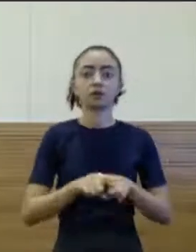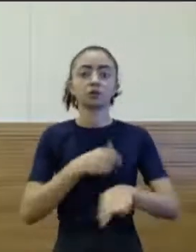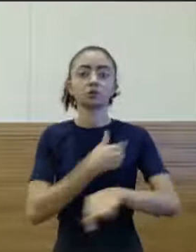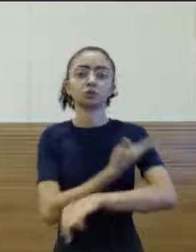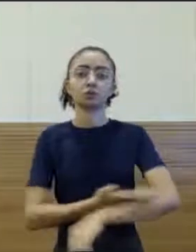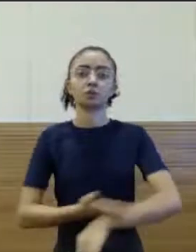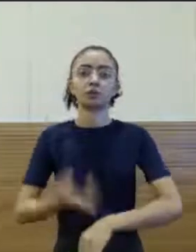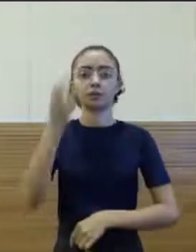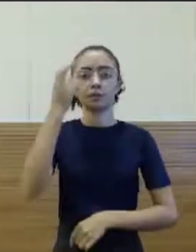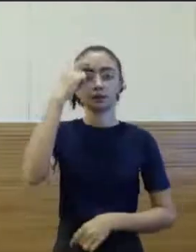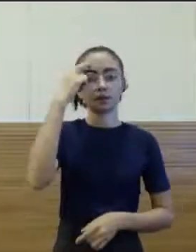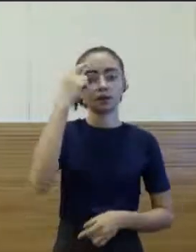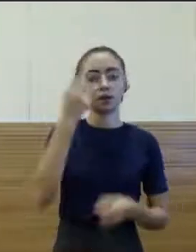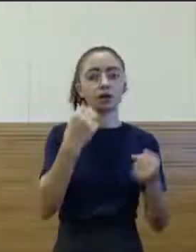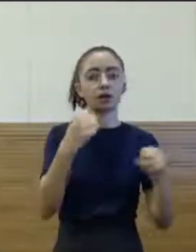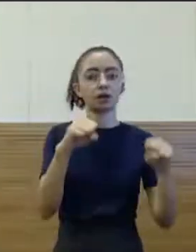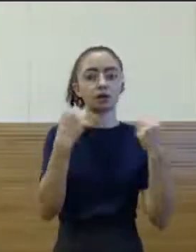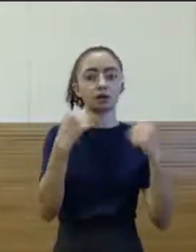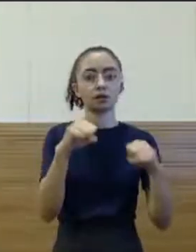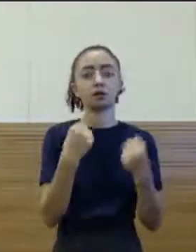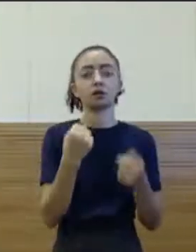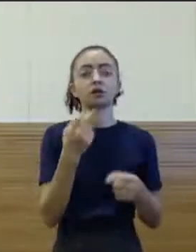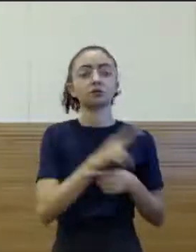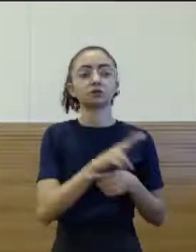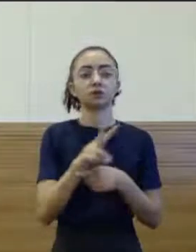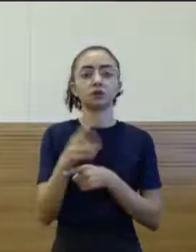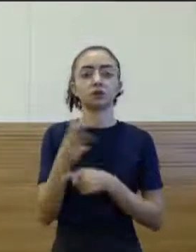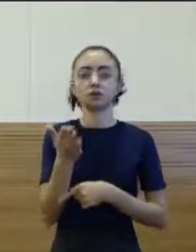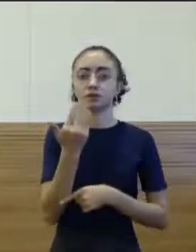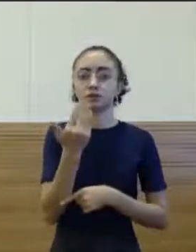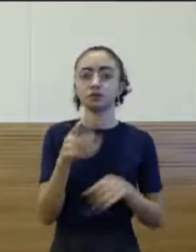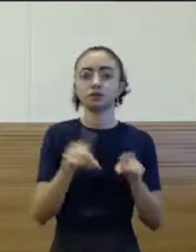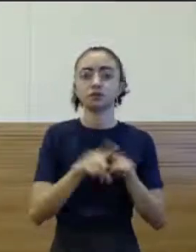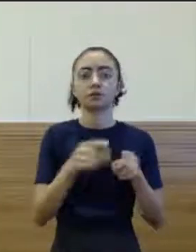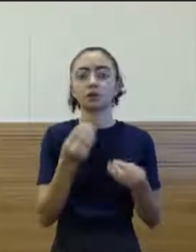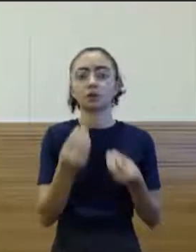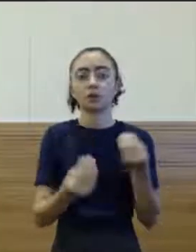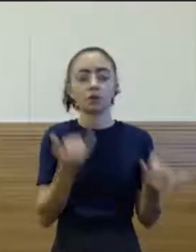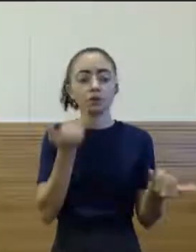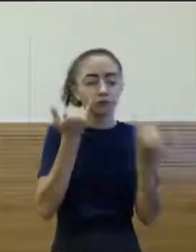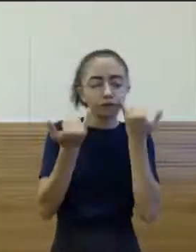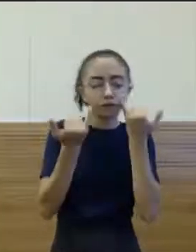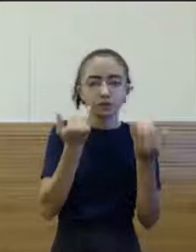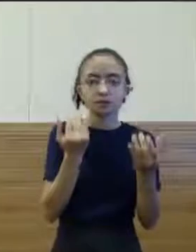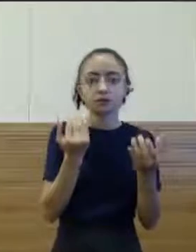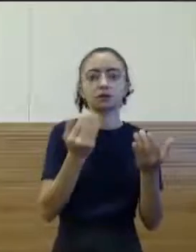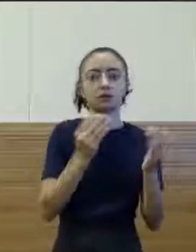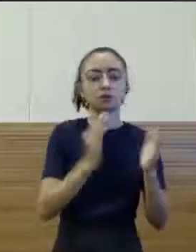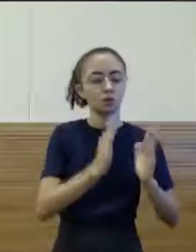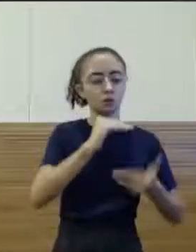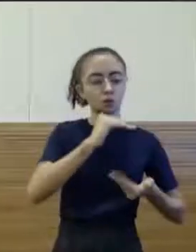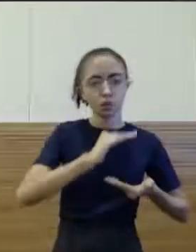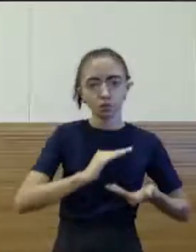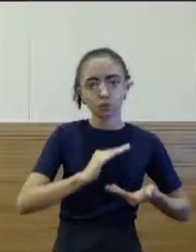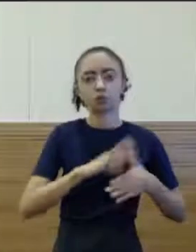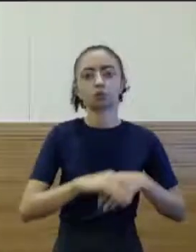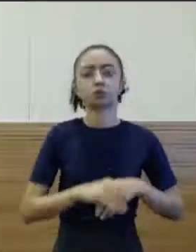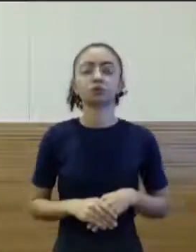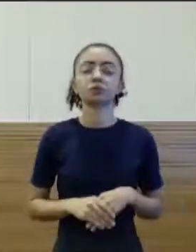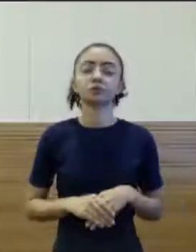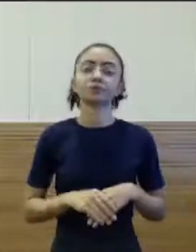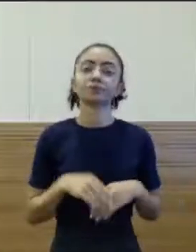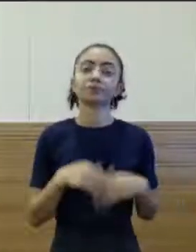physical activity, the nutritional labeling, and nutritional counseling. And this is the image that we